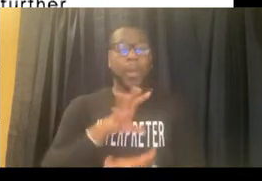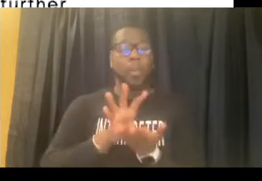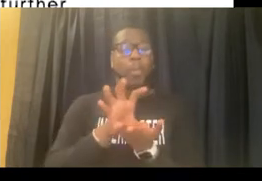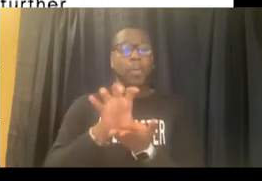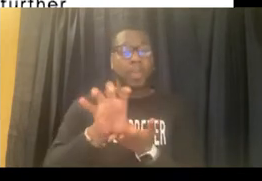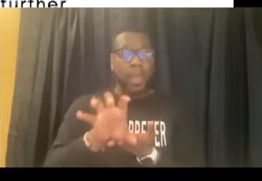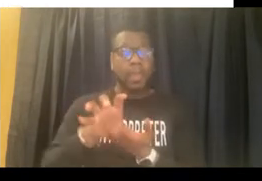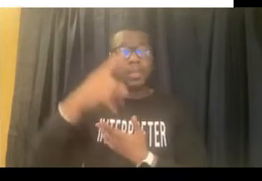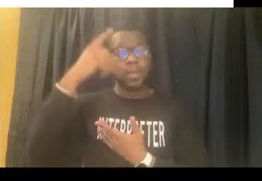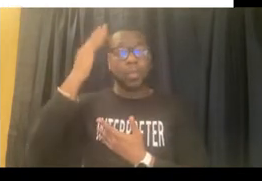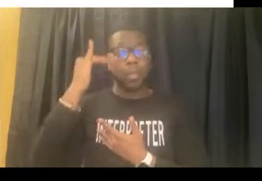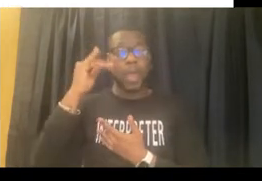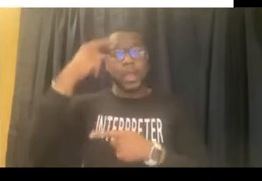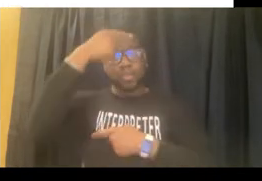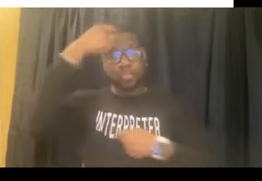uplifted.